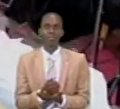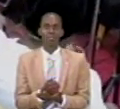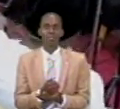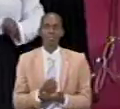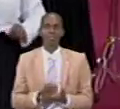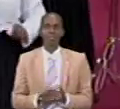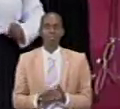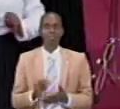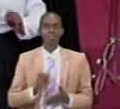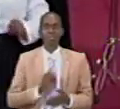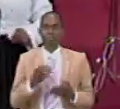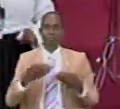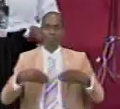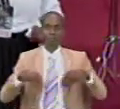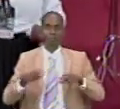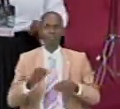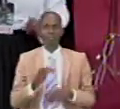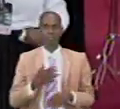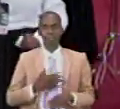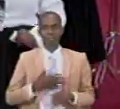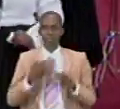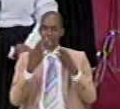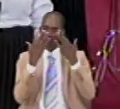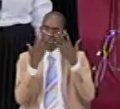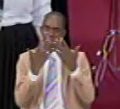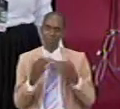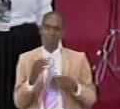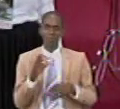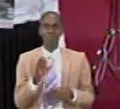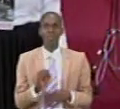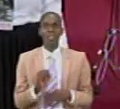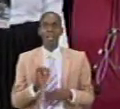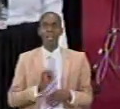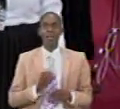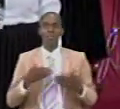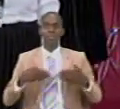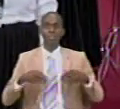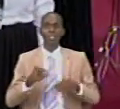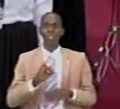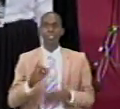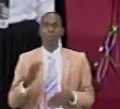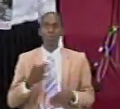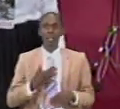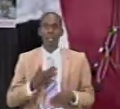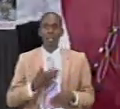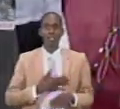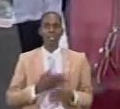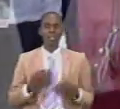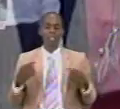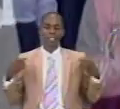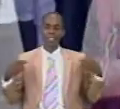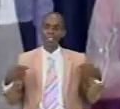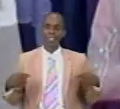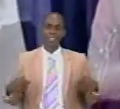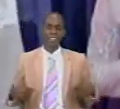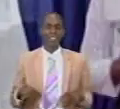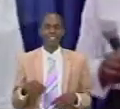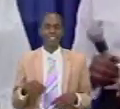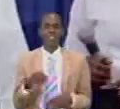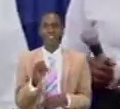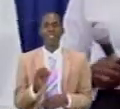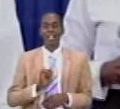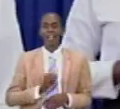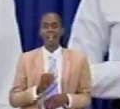I'm Trading My Sorrows I'm trading my pay